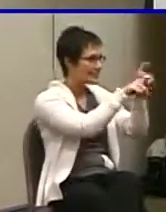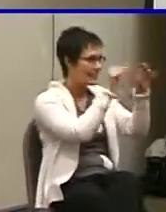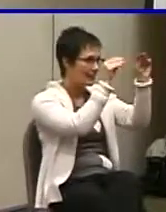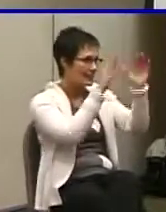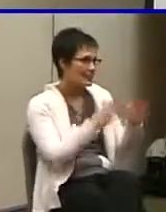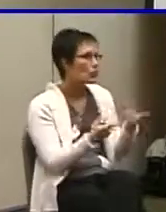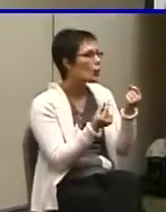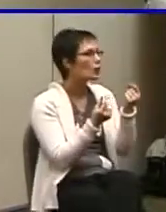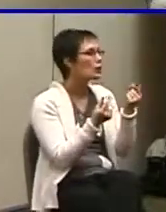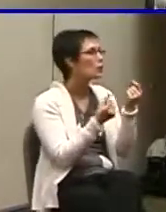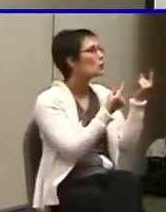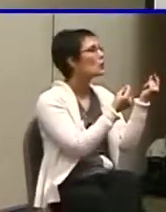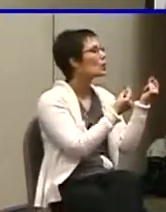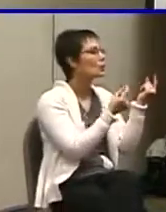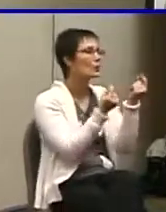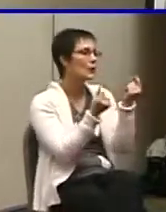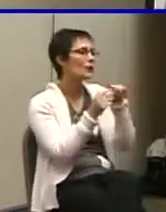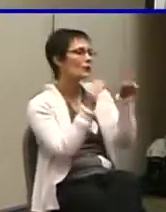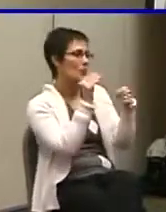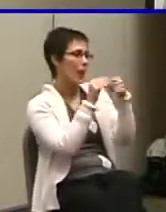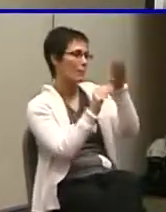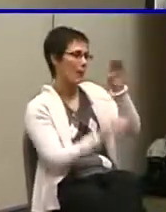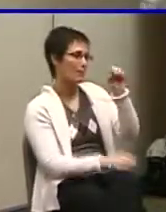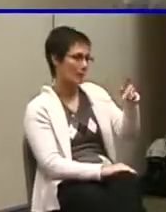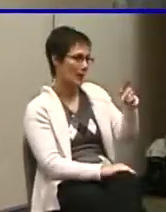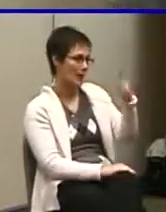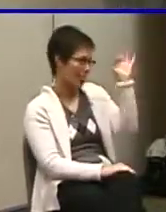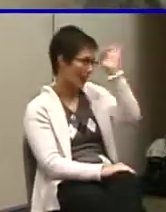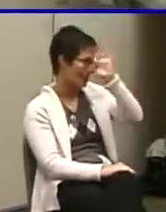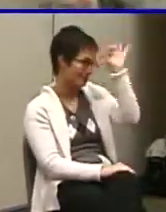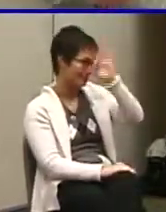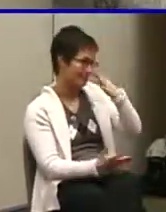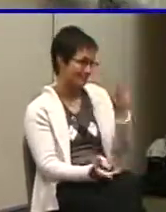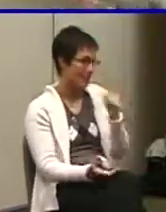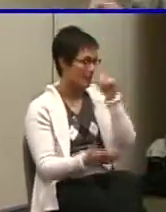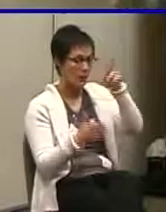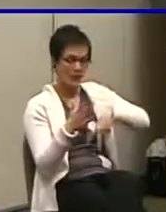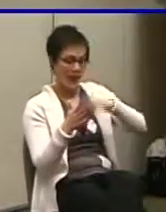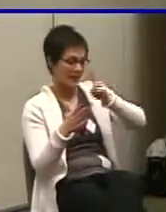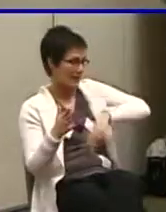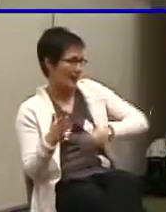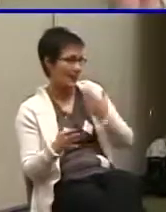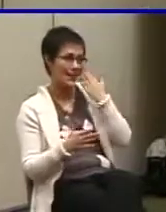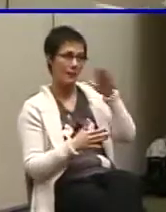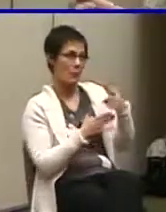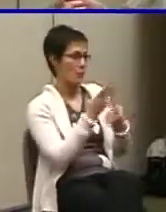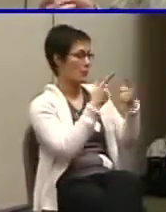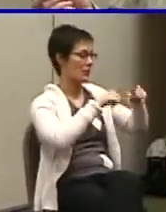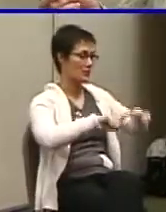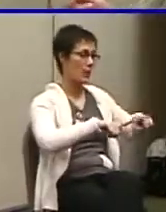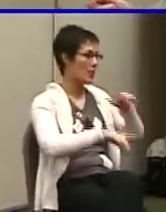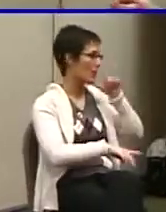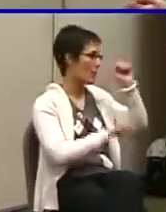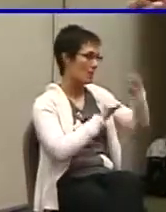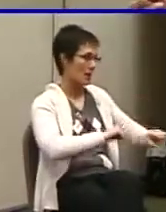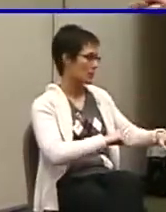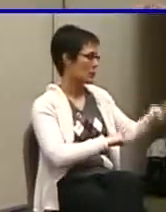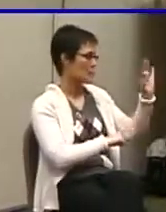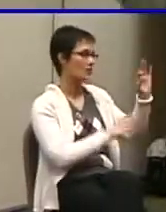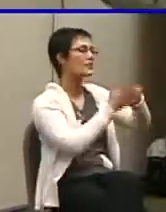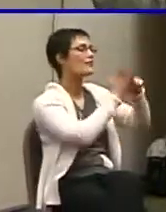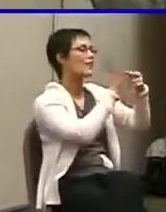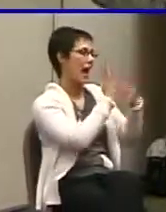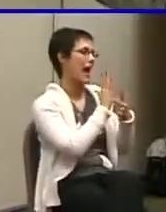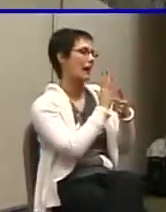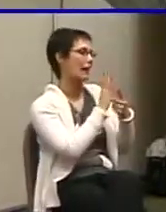doing, they're going to sound like they're a bunch of idiots, because they won't have read it, they won't know what's going on, they won't be able to define the behavior. And